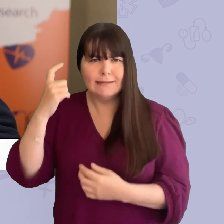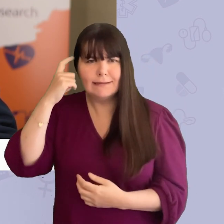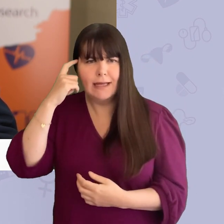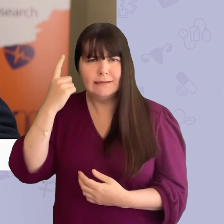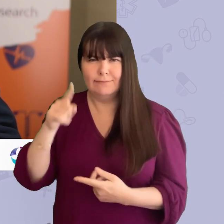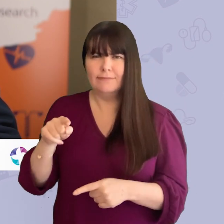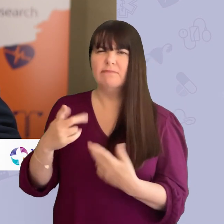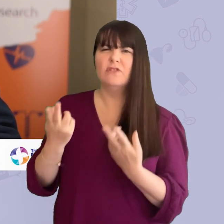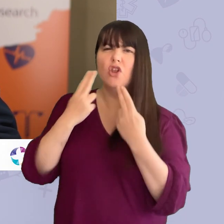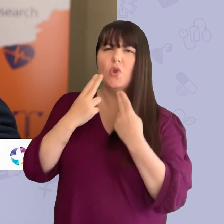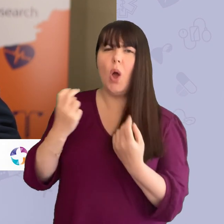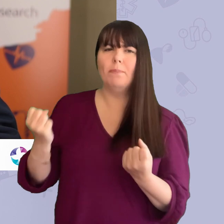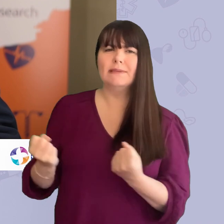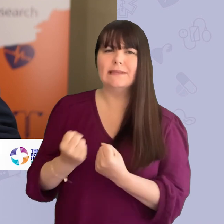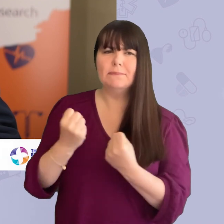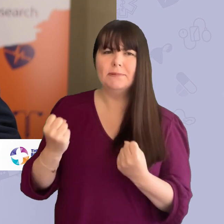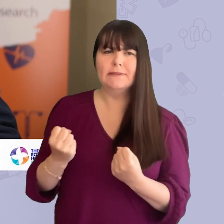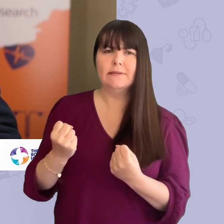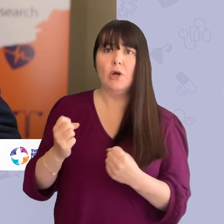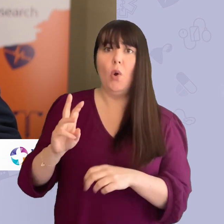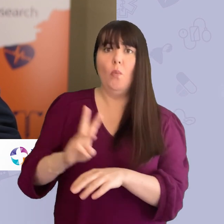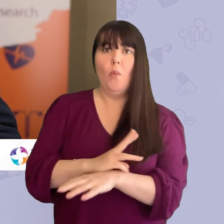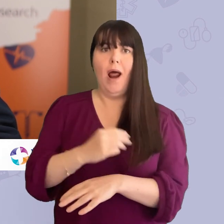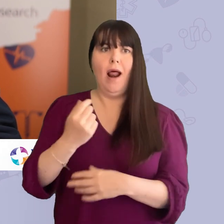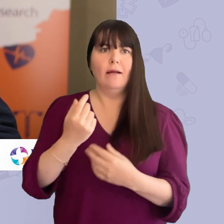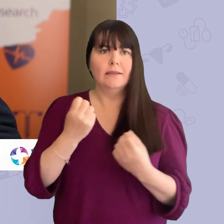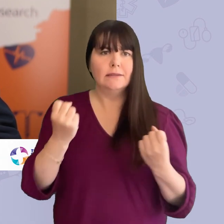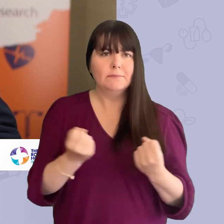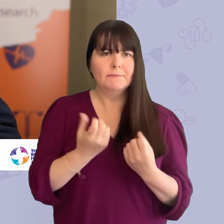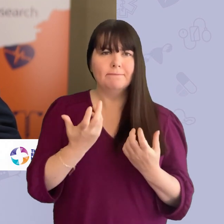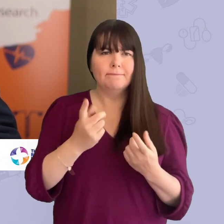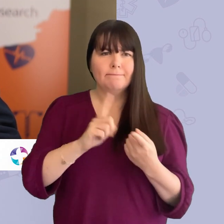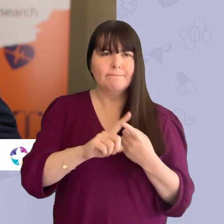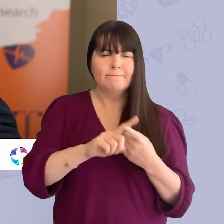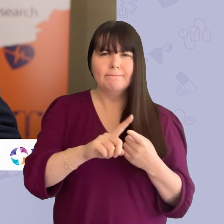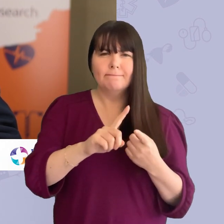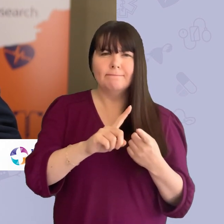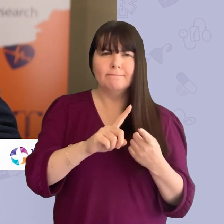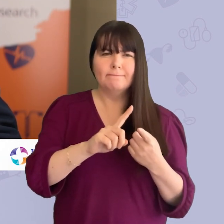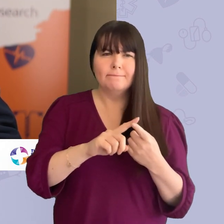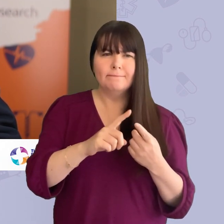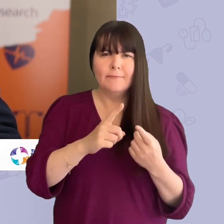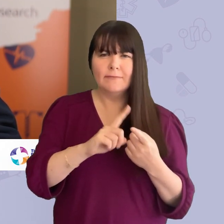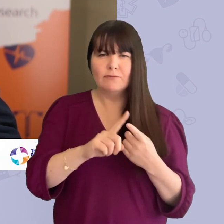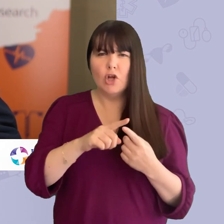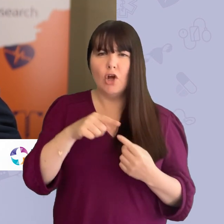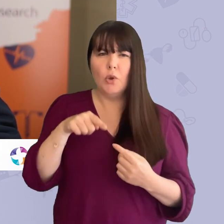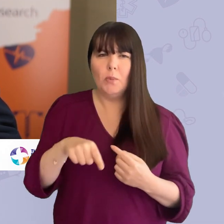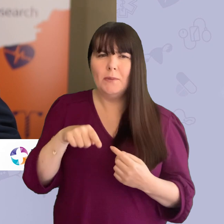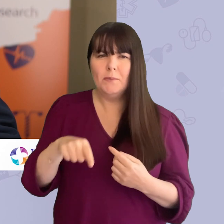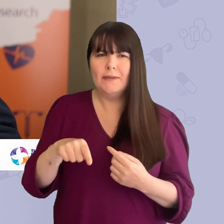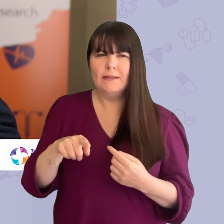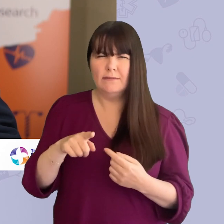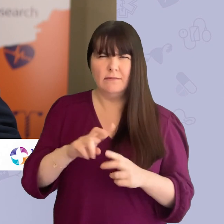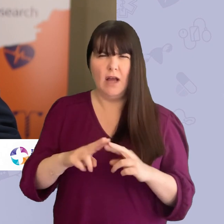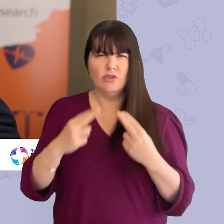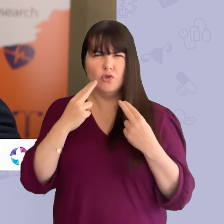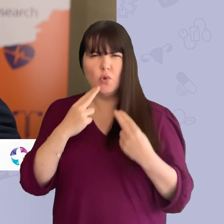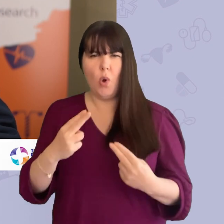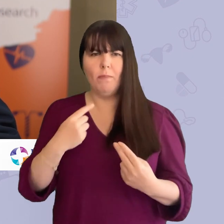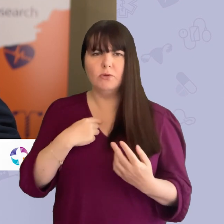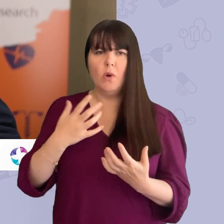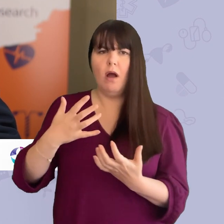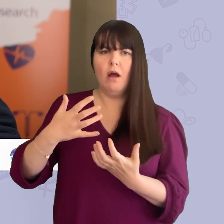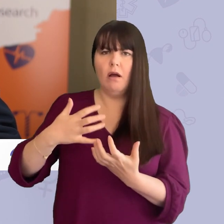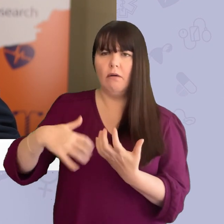and while it is normal to periodically have frequency of urination, it's not normal to have a combination of